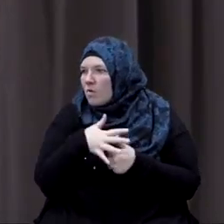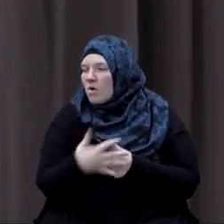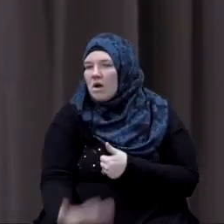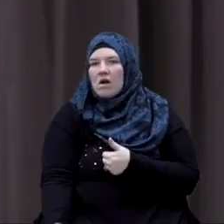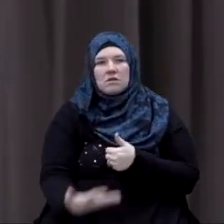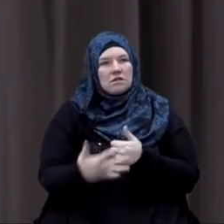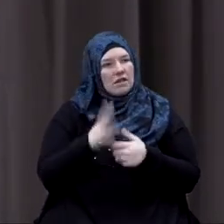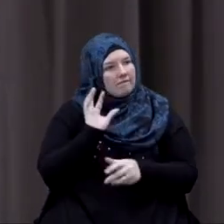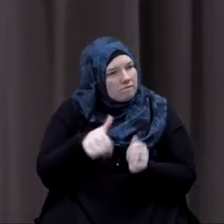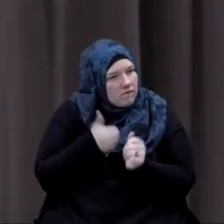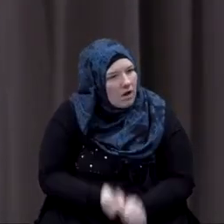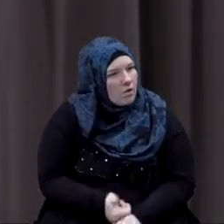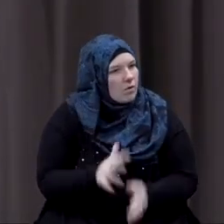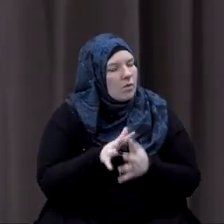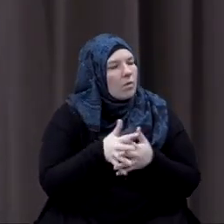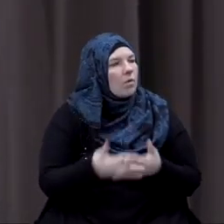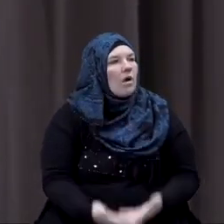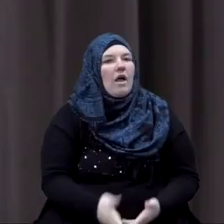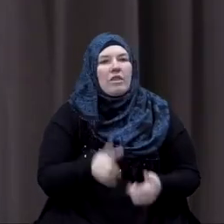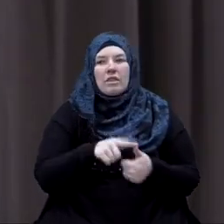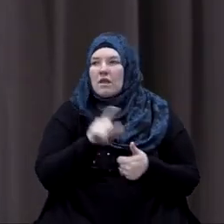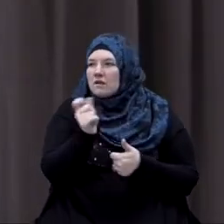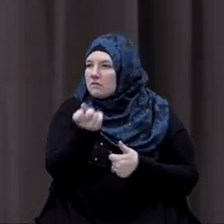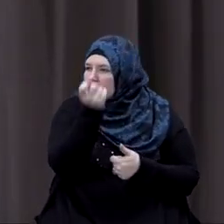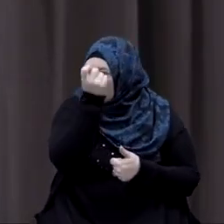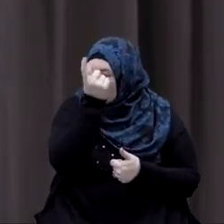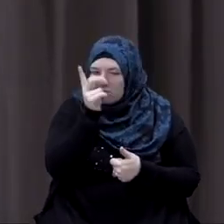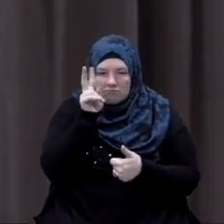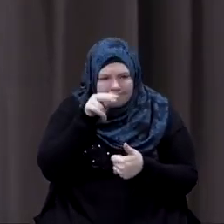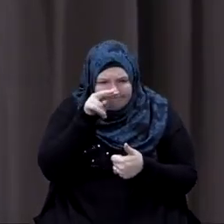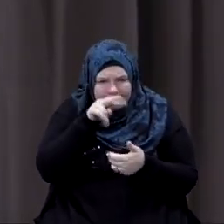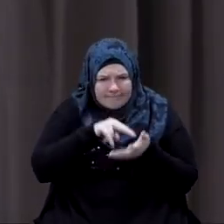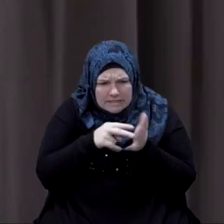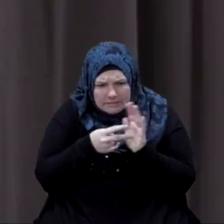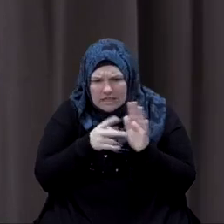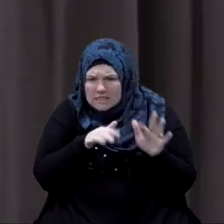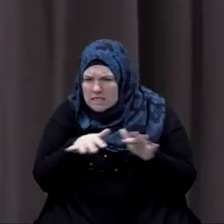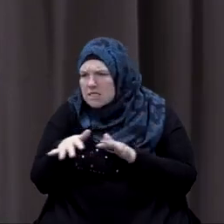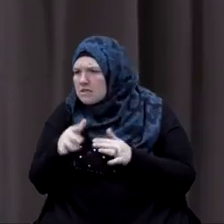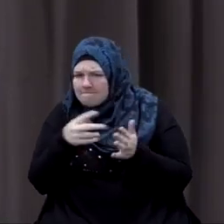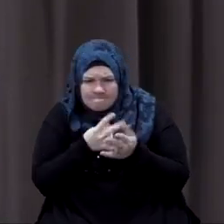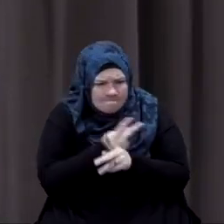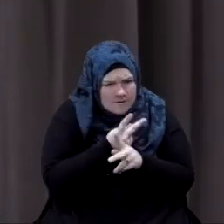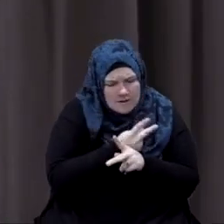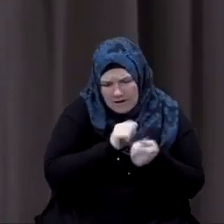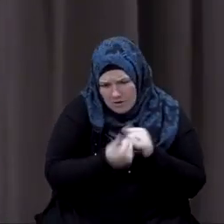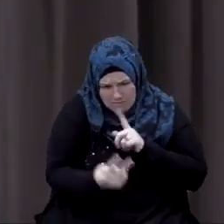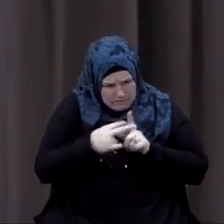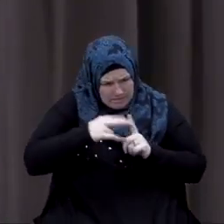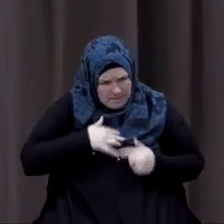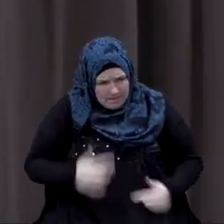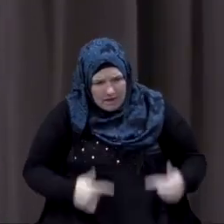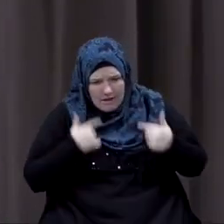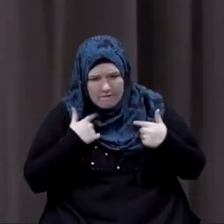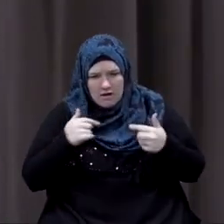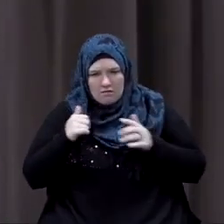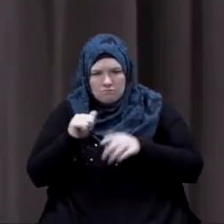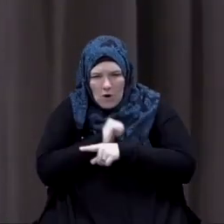relationship with the Quran, in their understanding of the Quran, in their practice of the